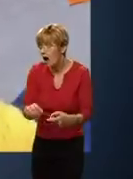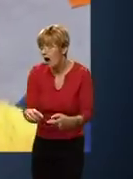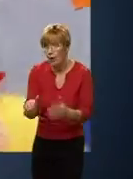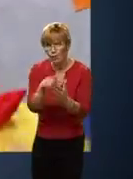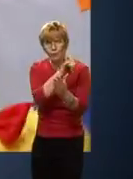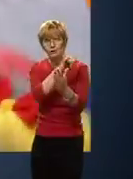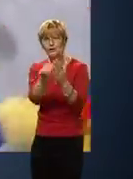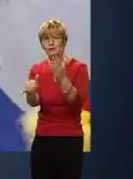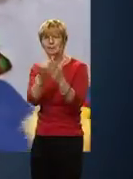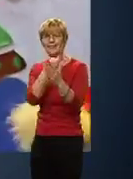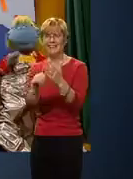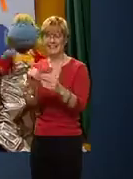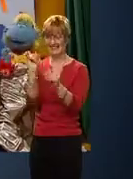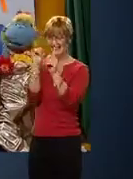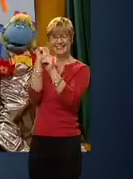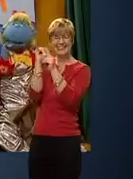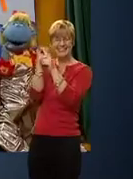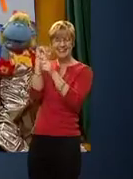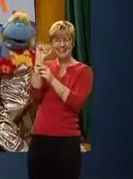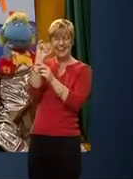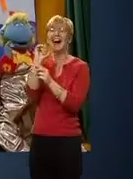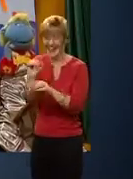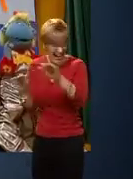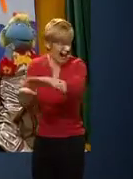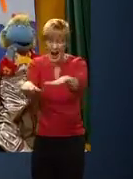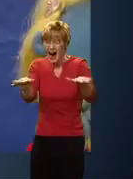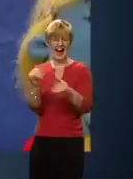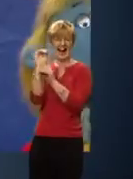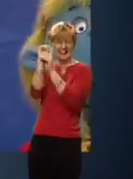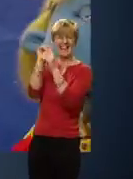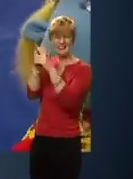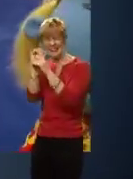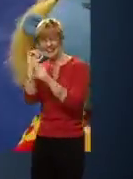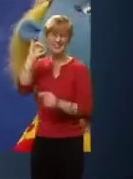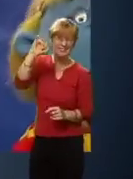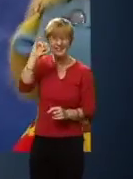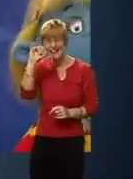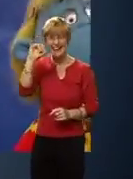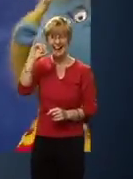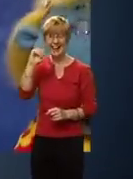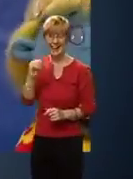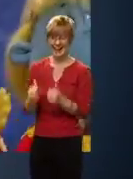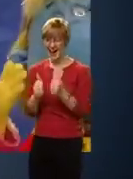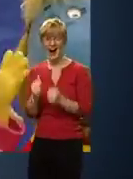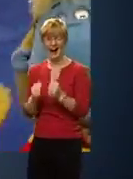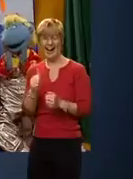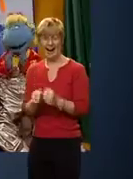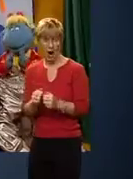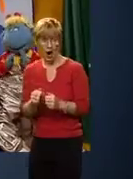Which finger did it bite? This little finger on my right. This little finger on my right.